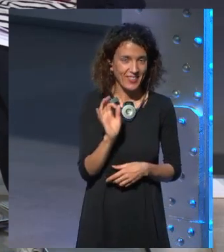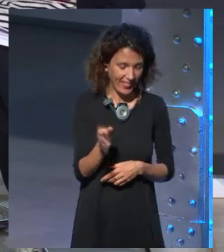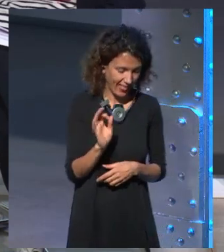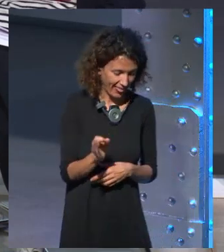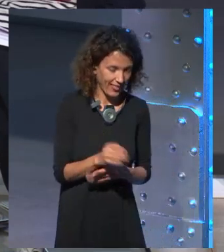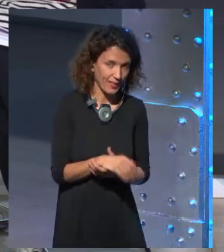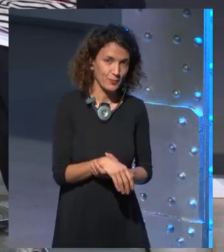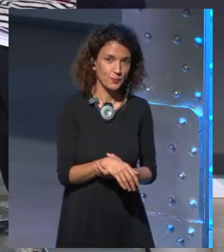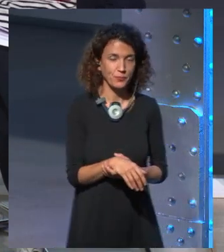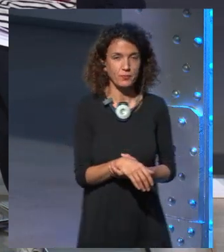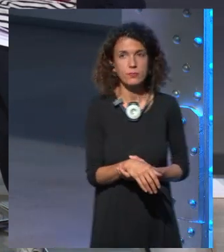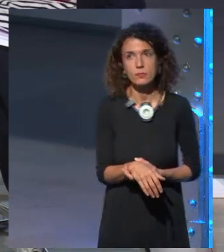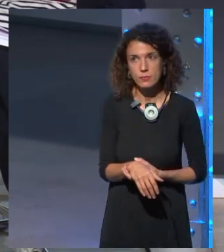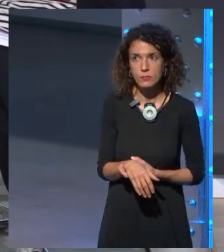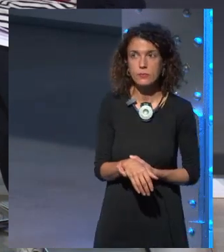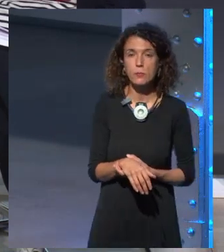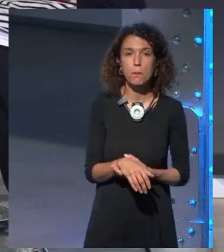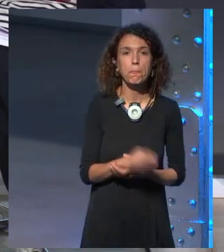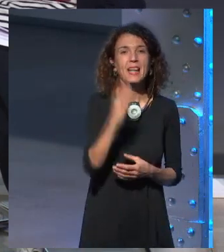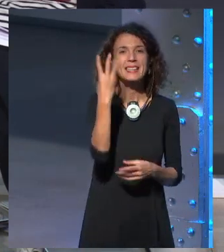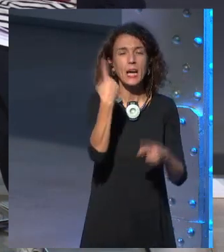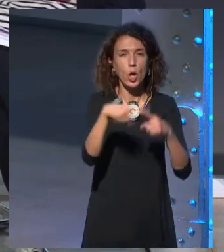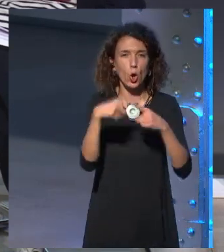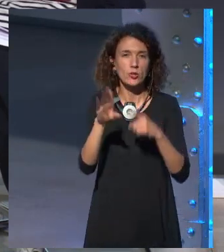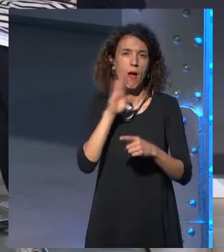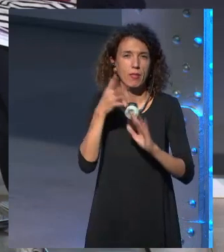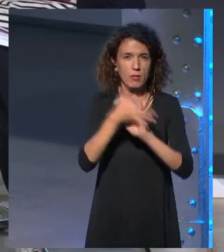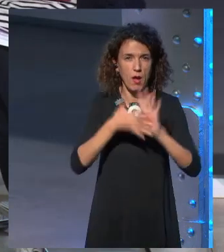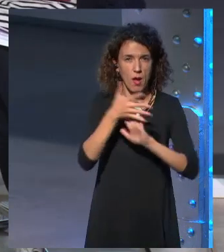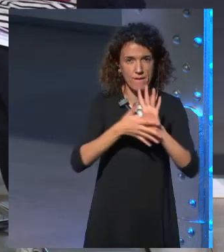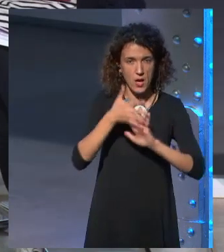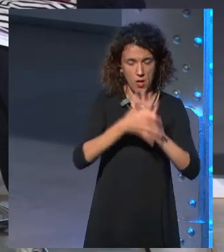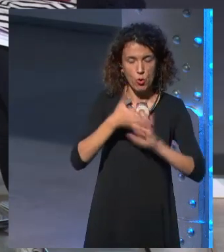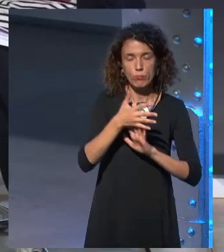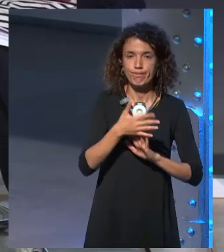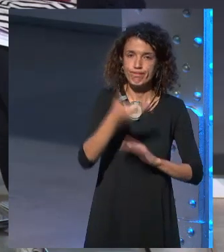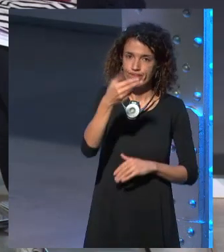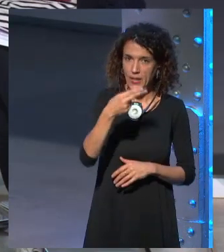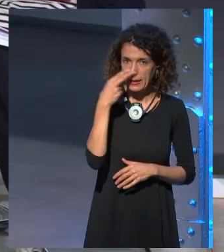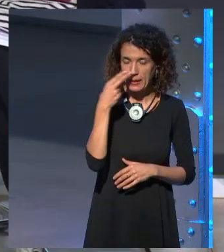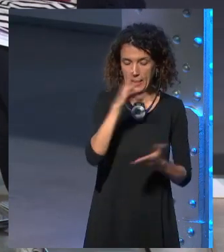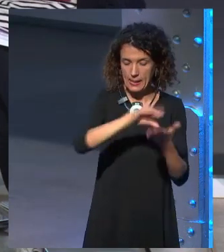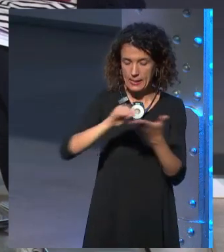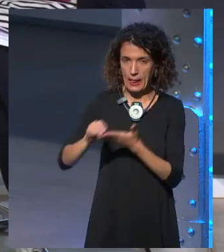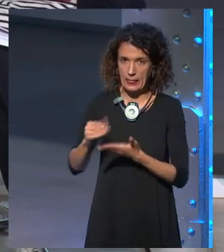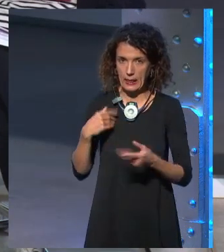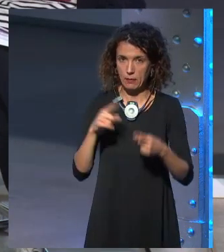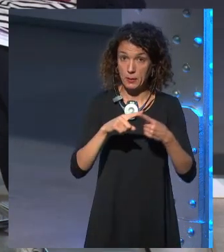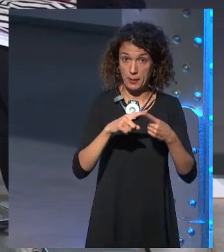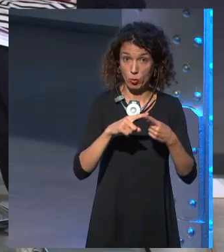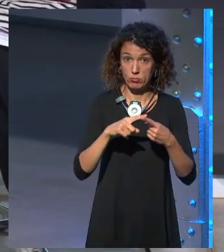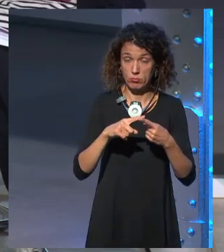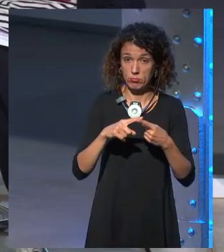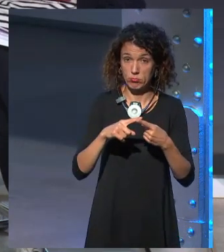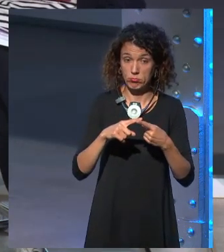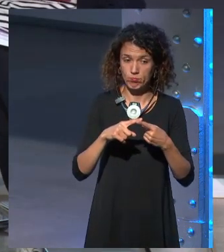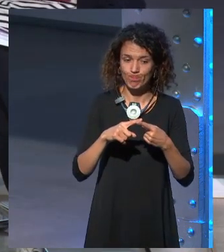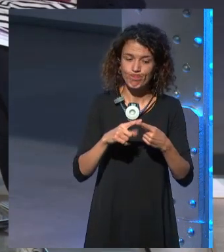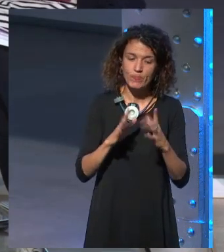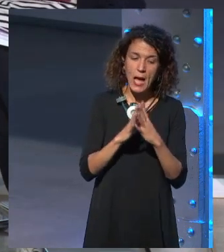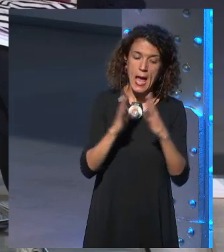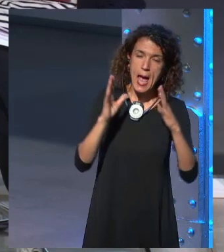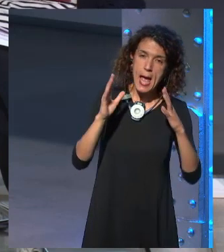Actually, three pieces of things that you raised in that comment, and I really appreciate it. First, I don't disagree at all that the thing that matters is our